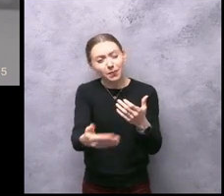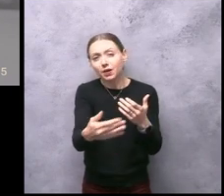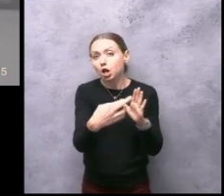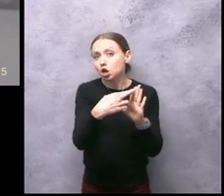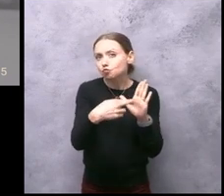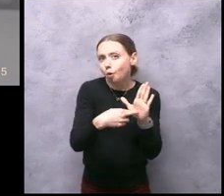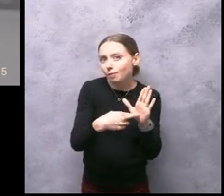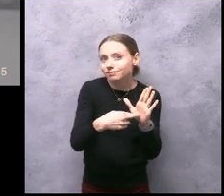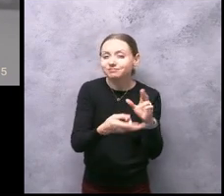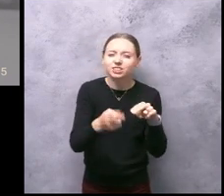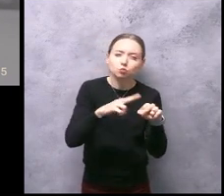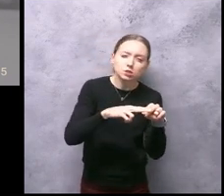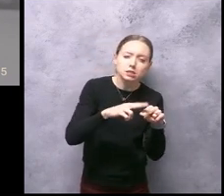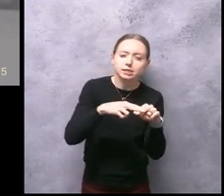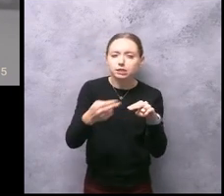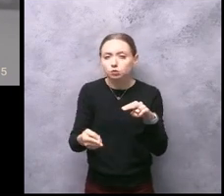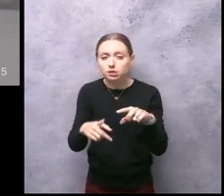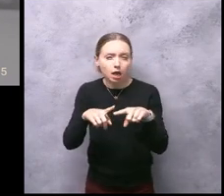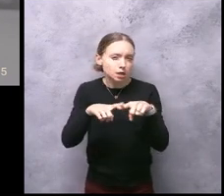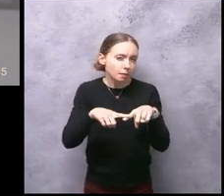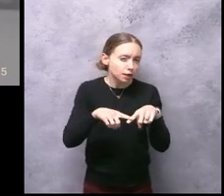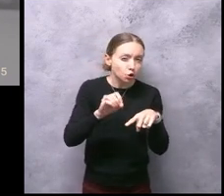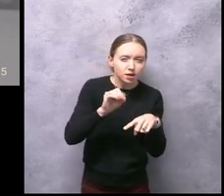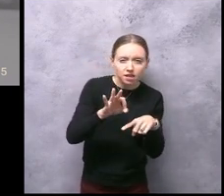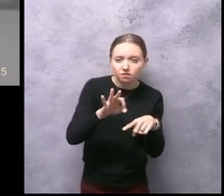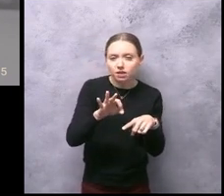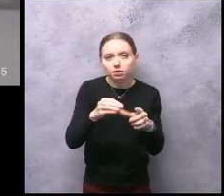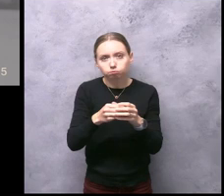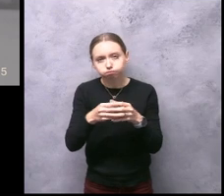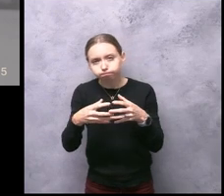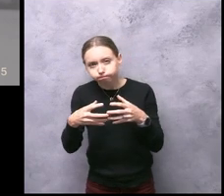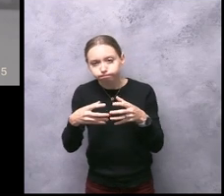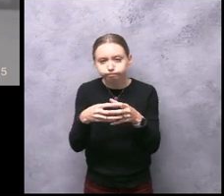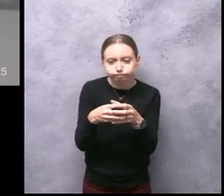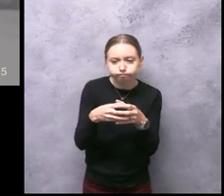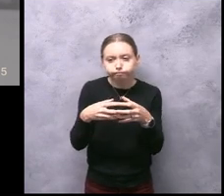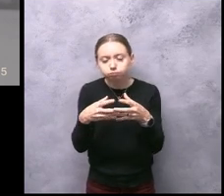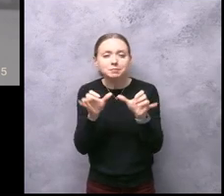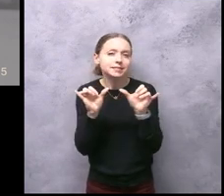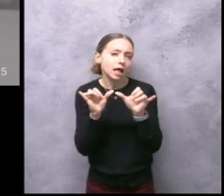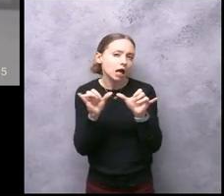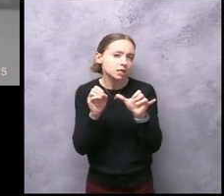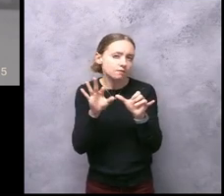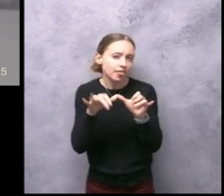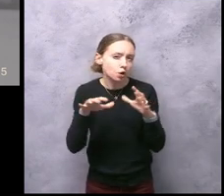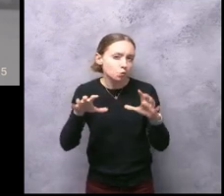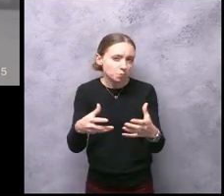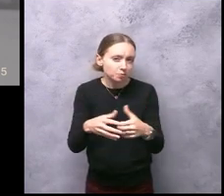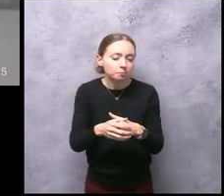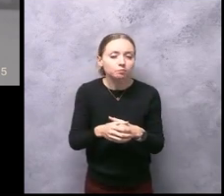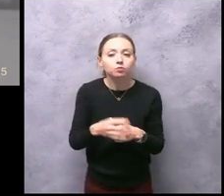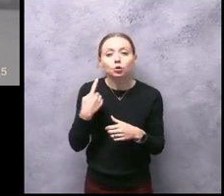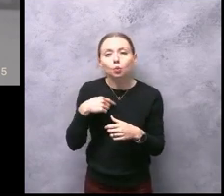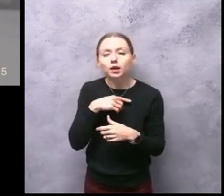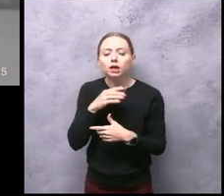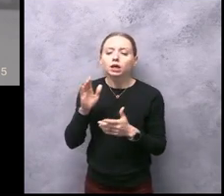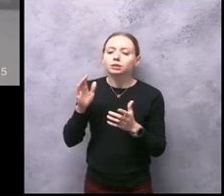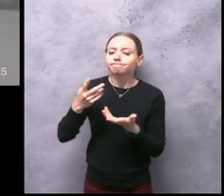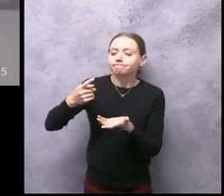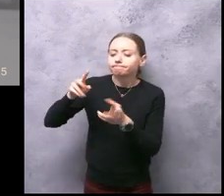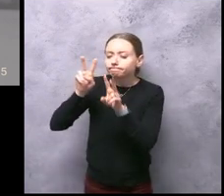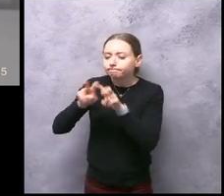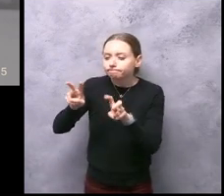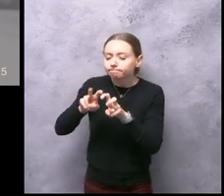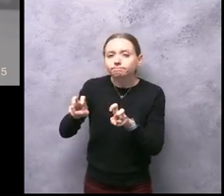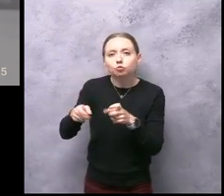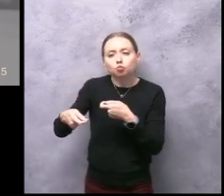increases or decreases, depending on if it's a bulge or a smaller class. We look at regeneration of homes, existing homes